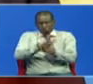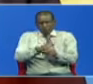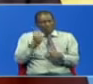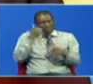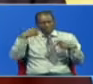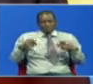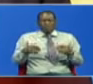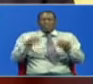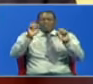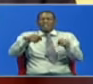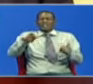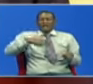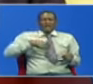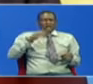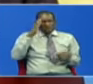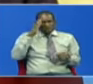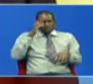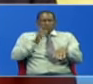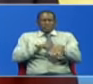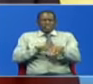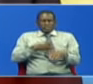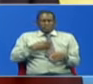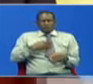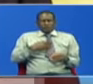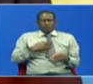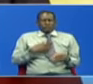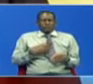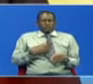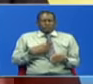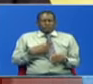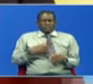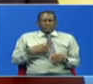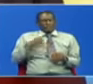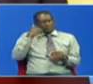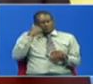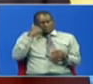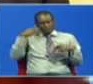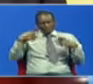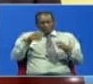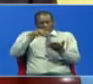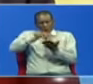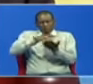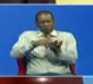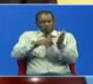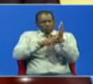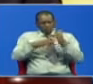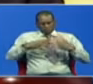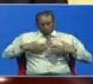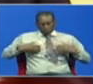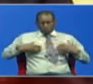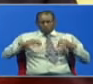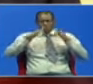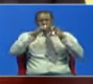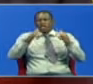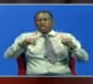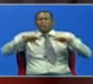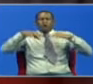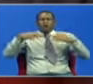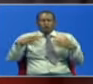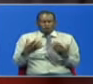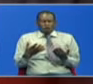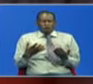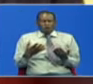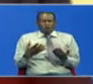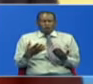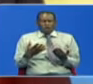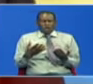yes, I know that when you get cases in situations such as a refugee camp or